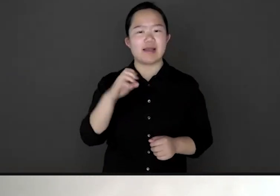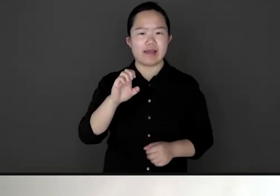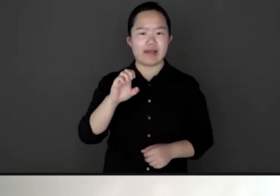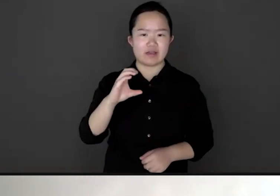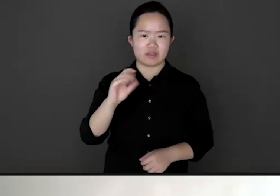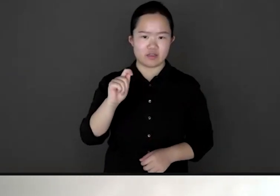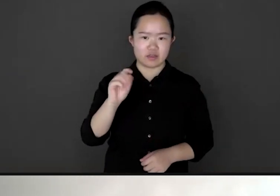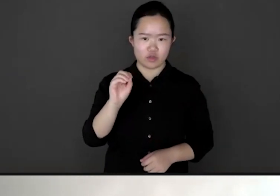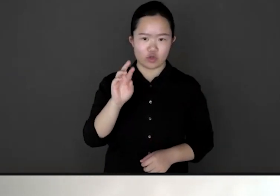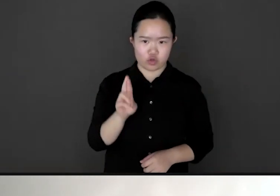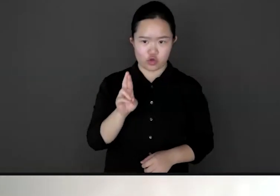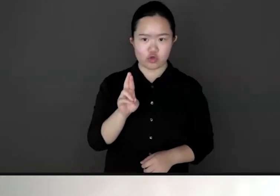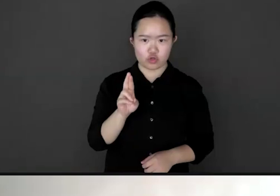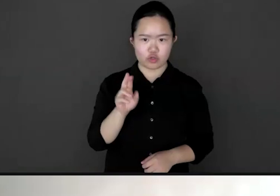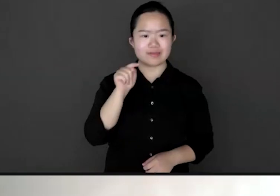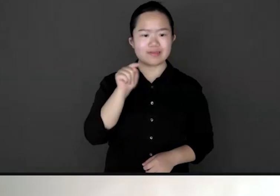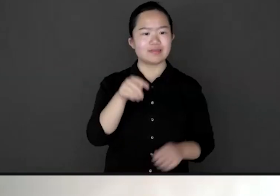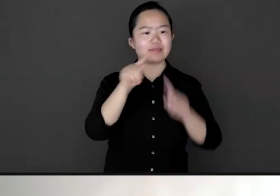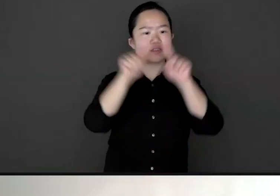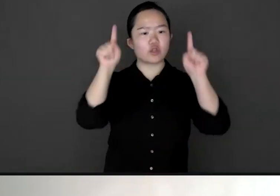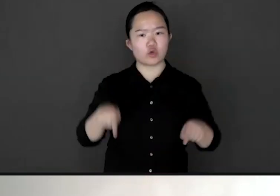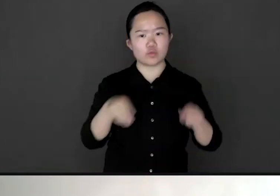can support the publishers with?